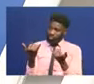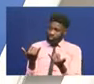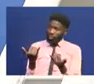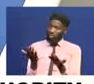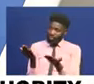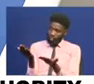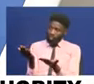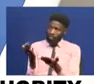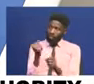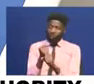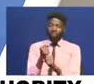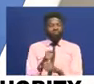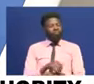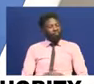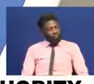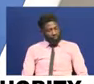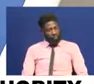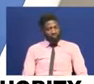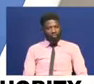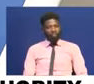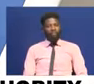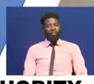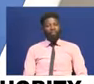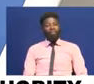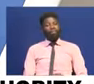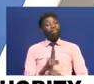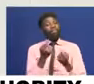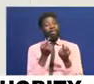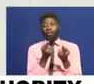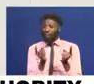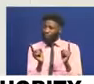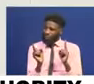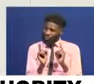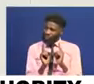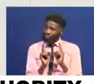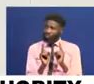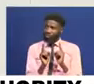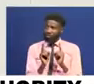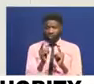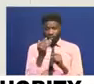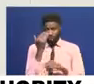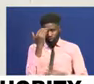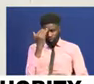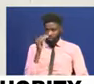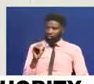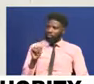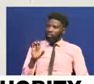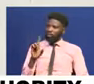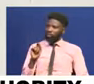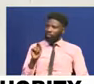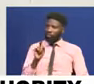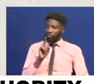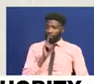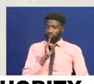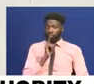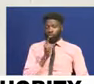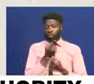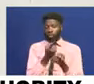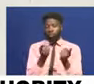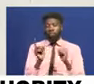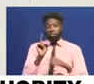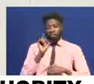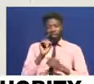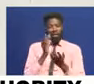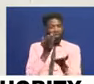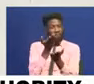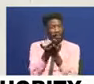yes. Wow. And all of them, you know, as the Act says, I mean, they have to reapply for their